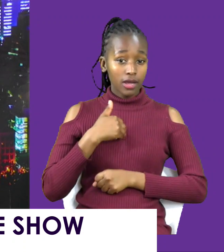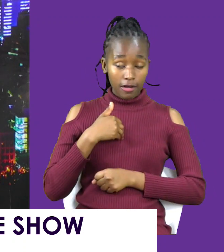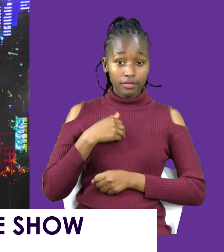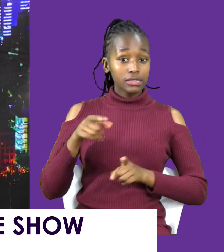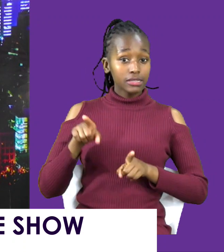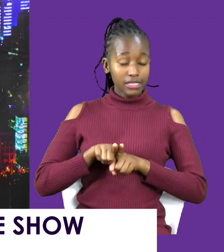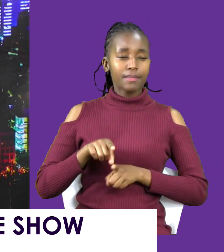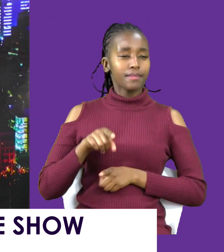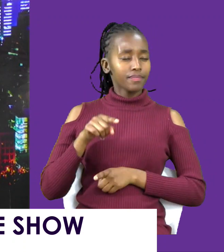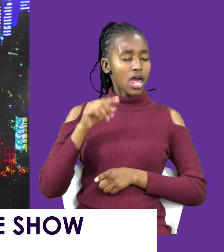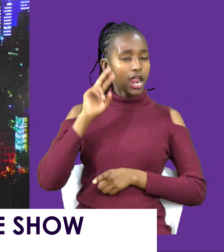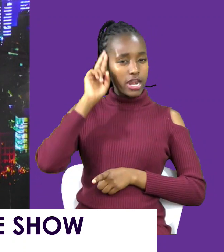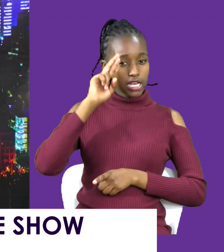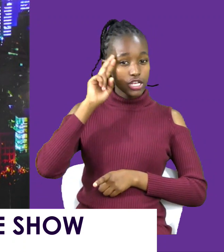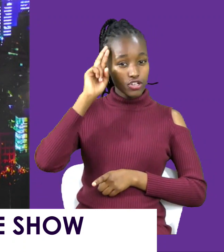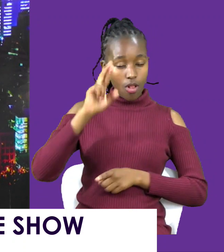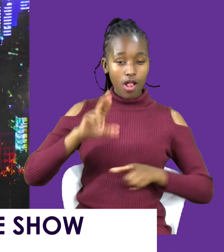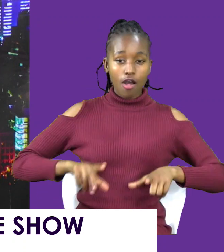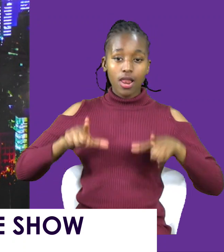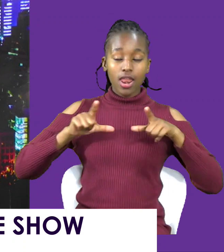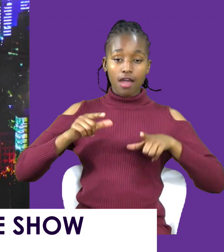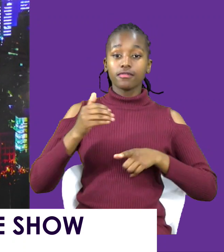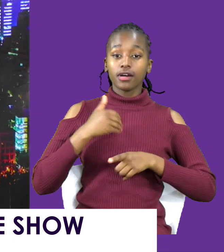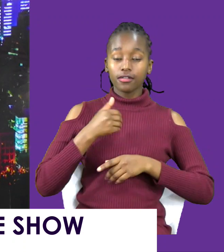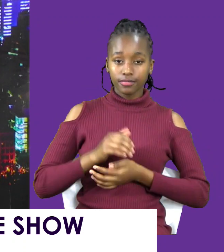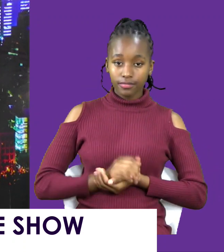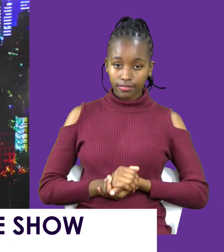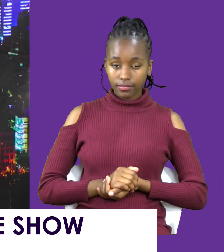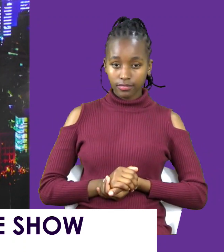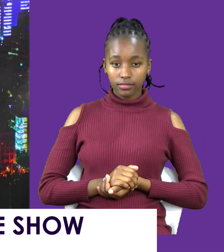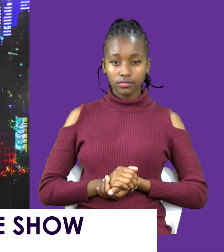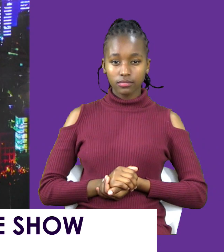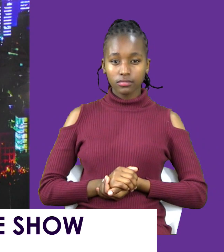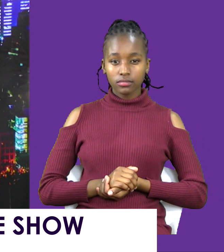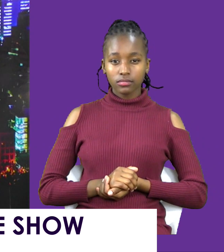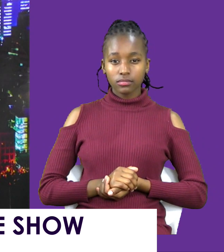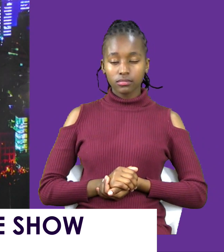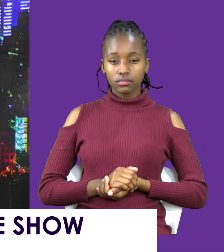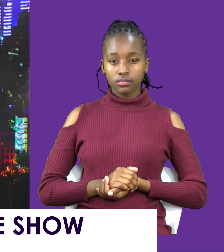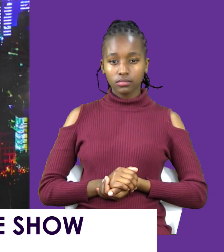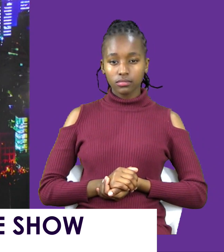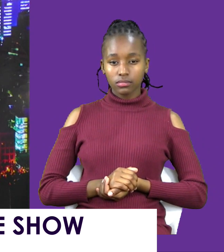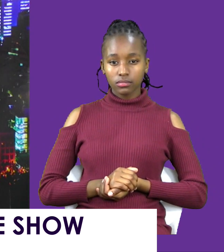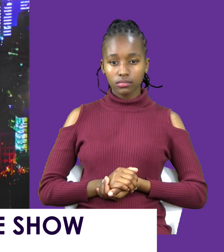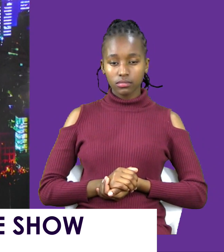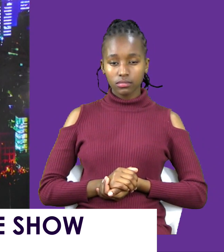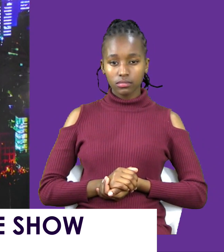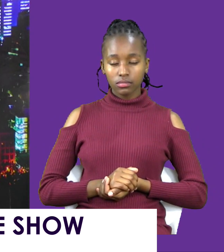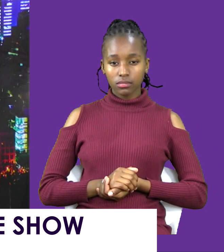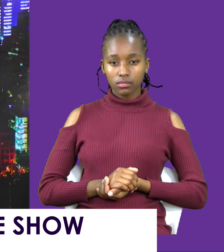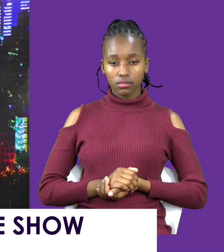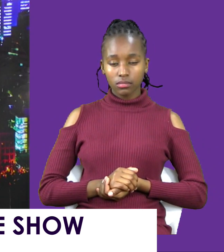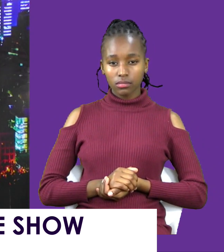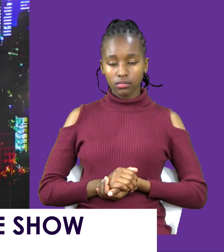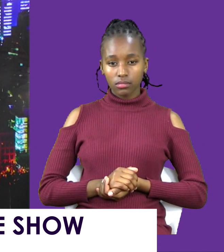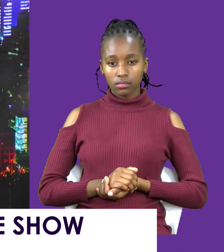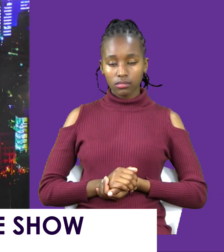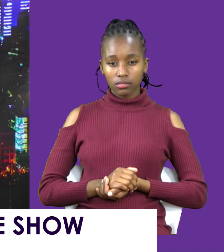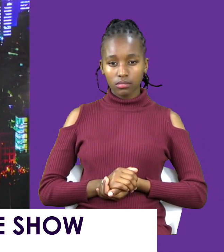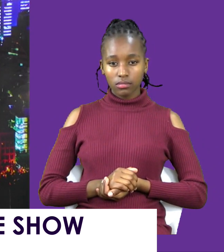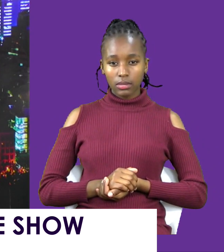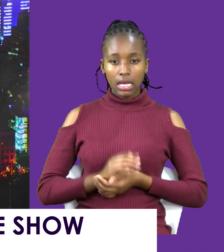created for. You know, some of you don't really know that what you think you need so much, you may not be needing